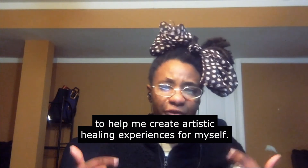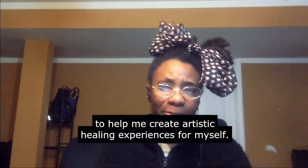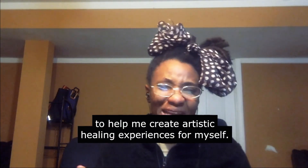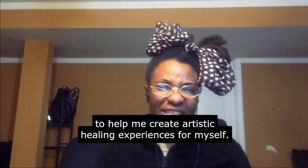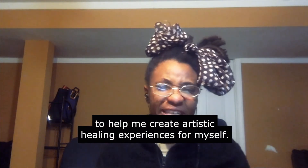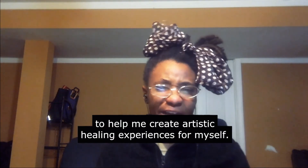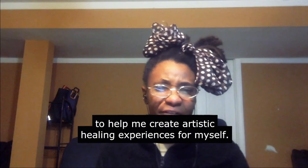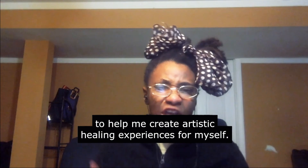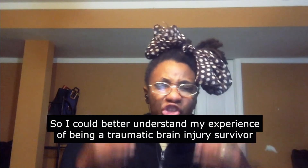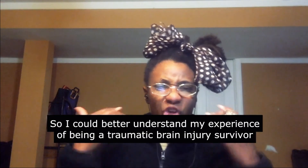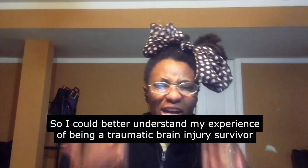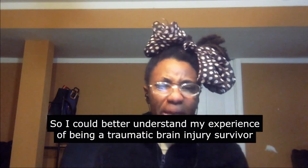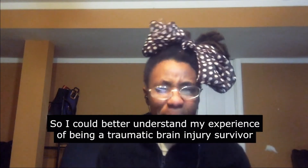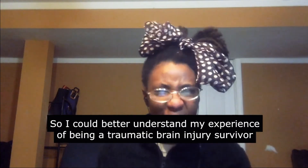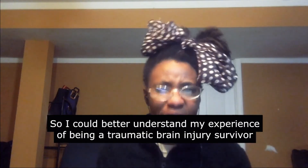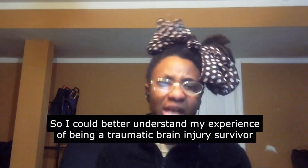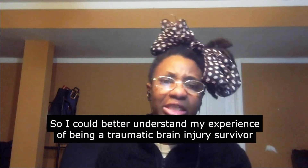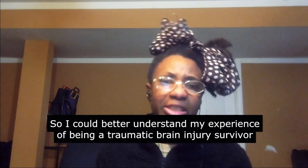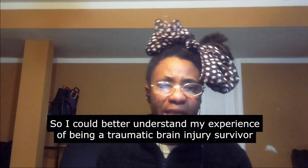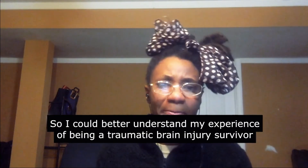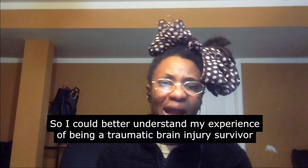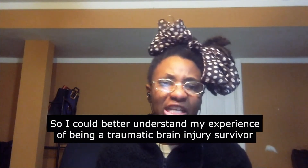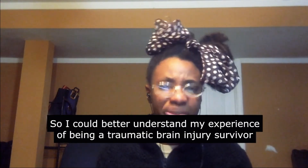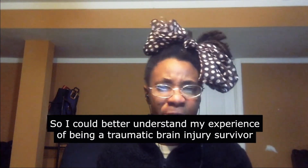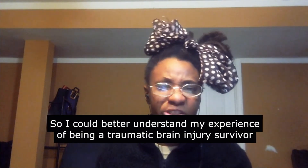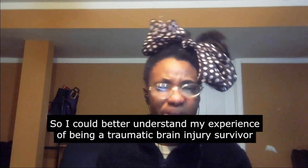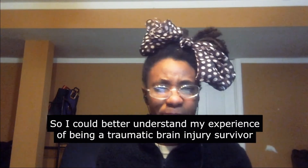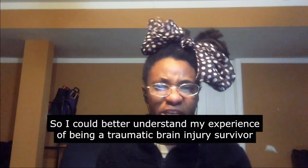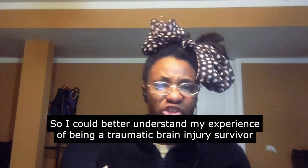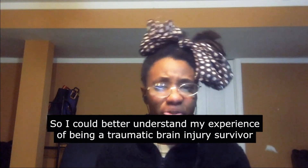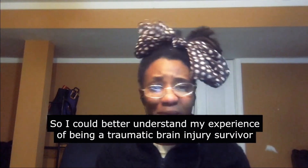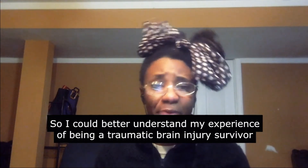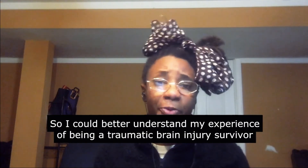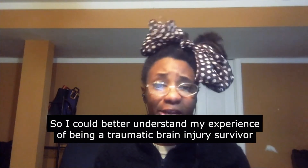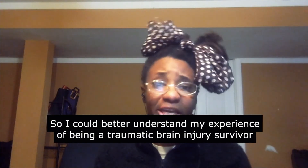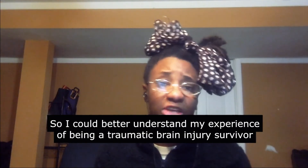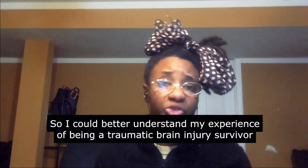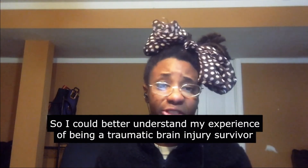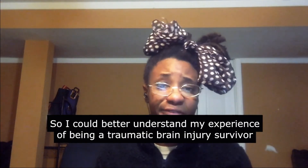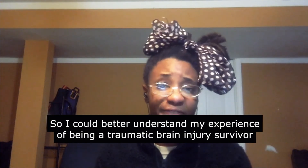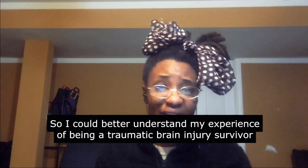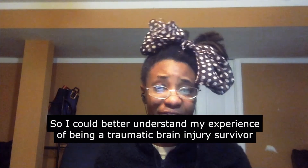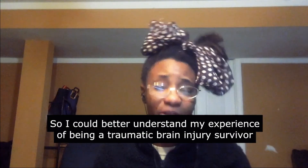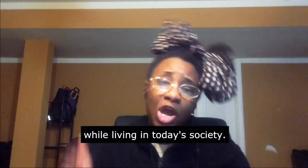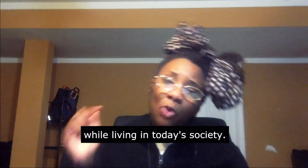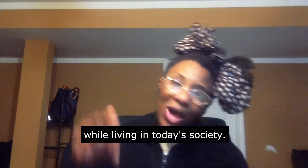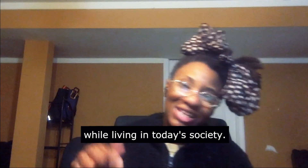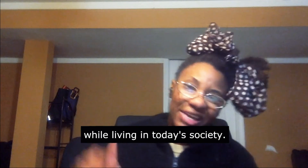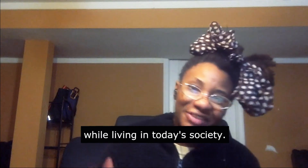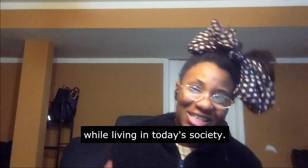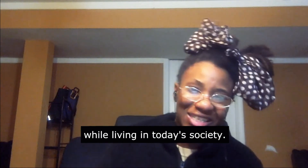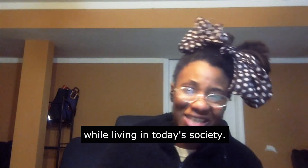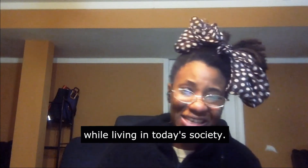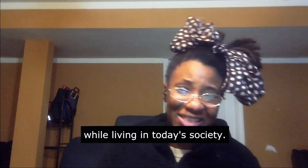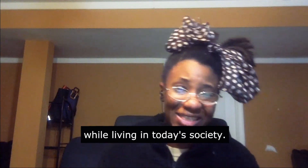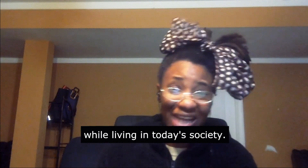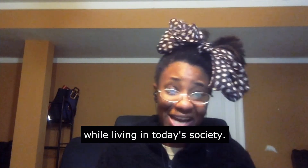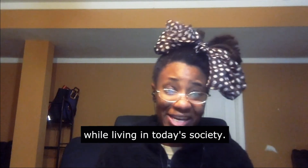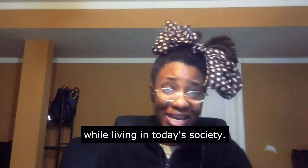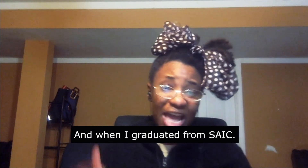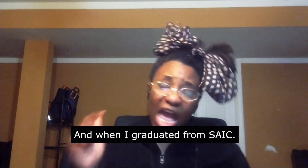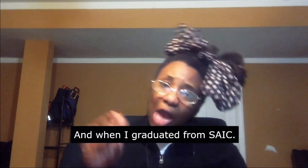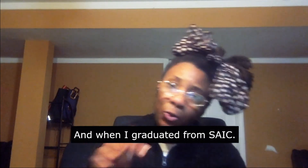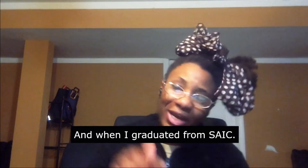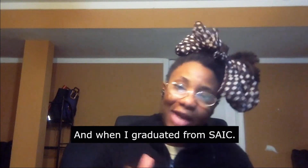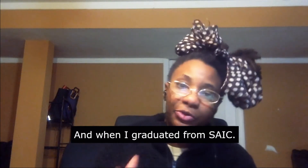experiences for myself so I could better understand my experience of being a traumatic brain injury survivor while living in today's